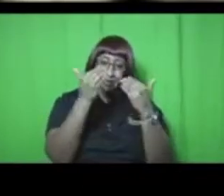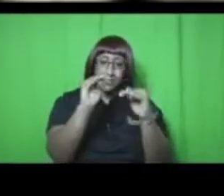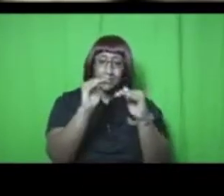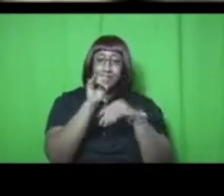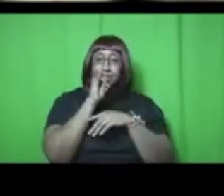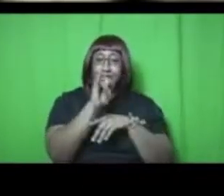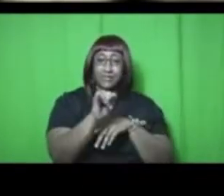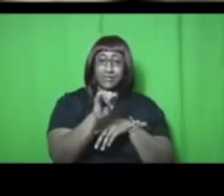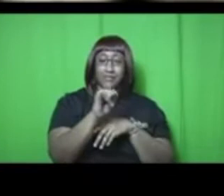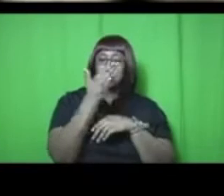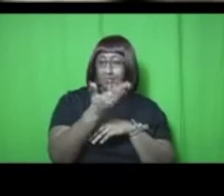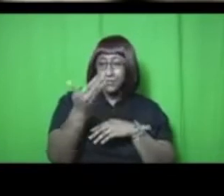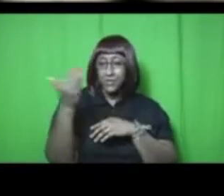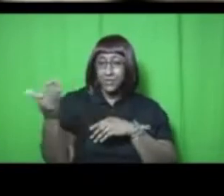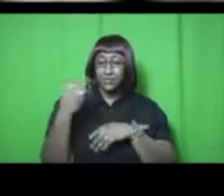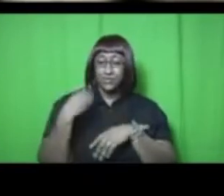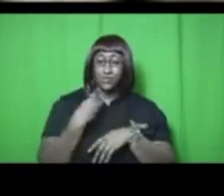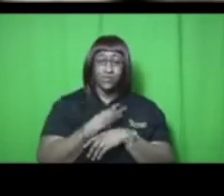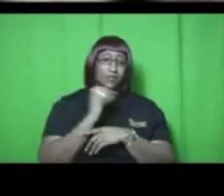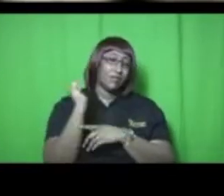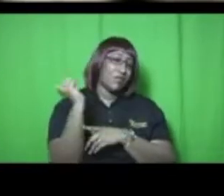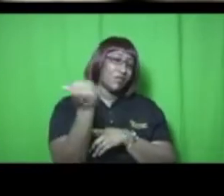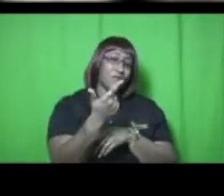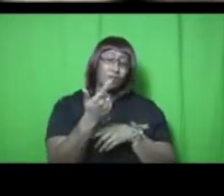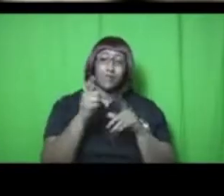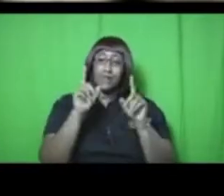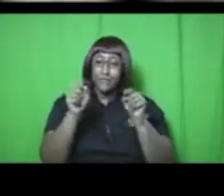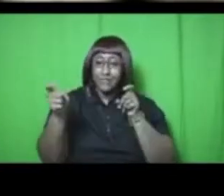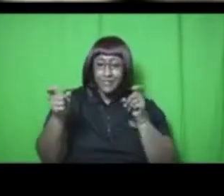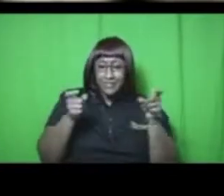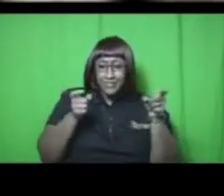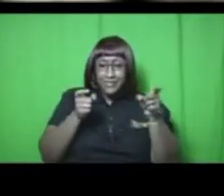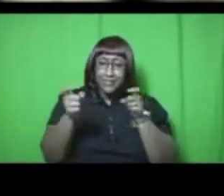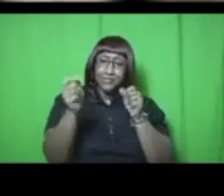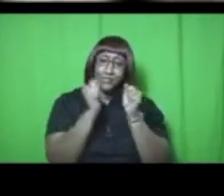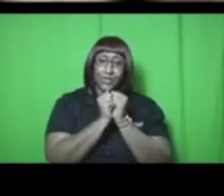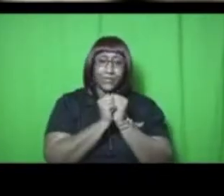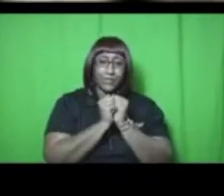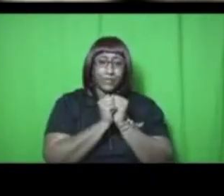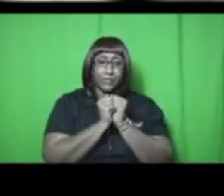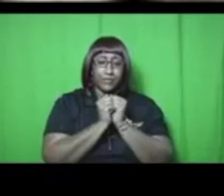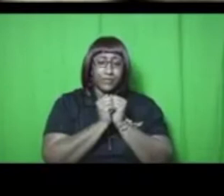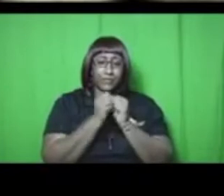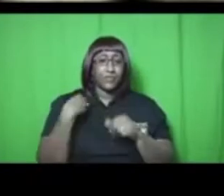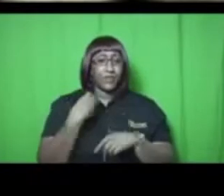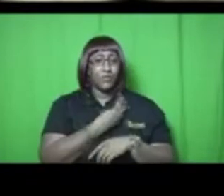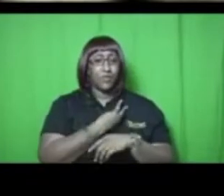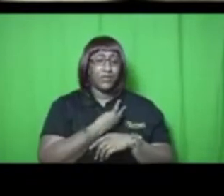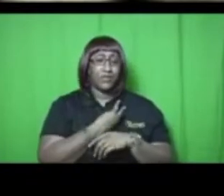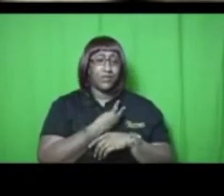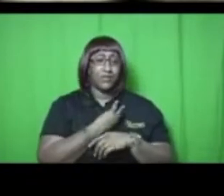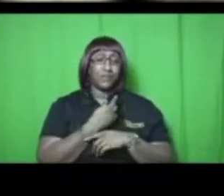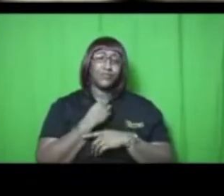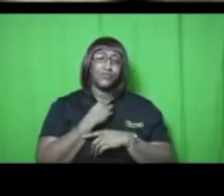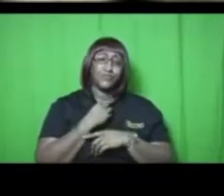confinement is something that we all have to deal with. And we are